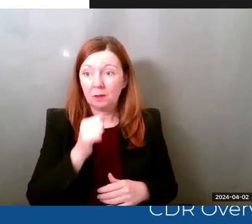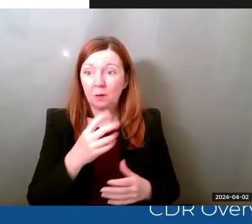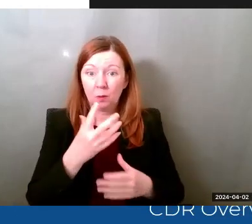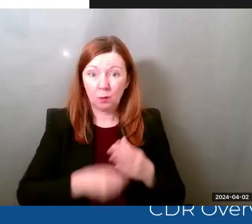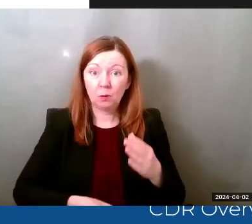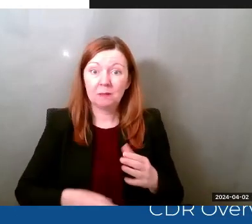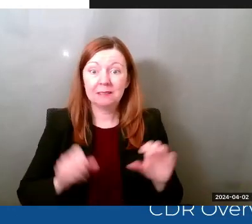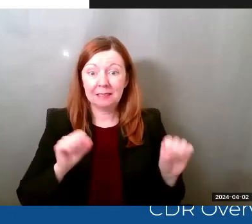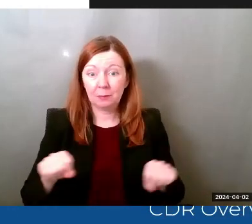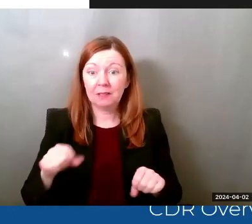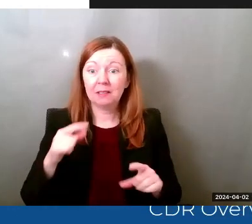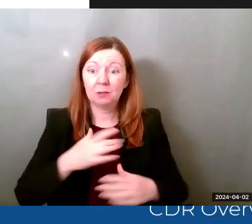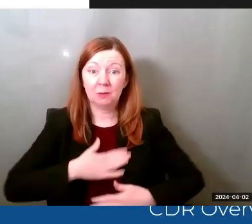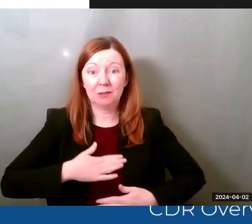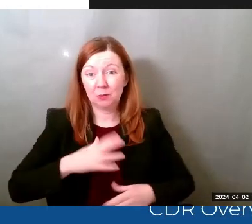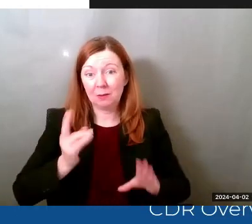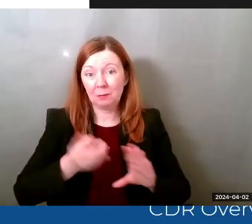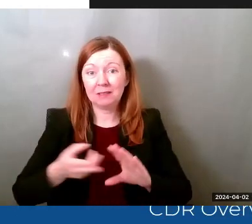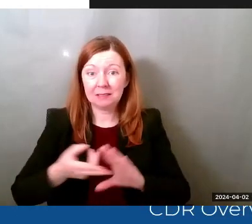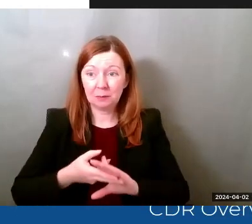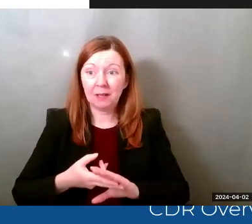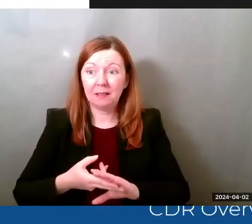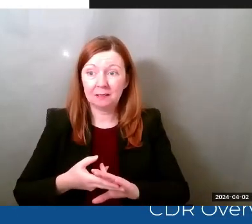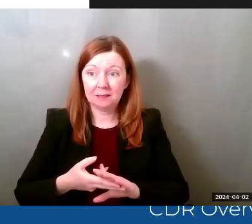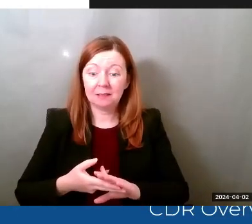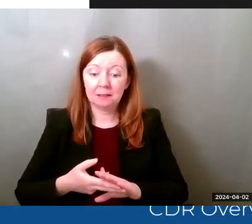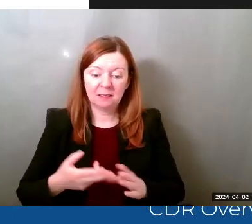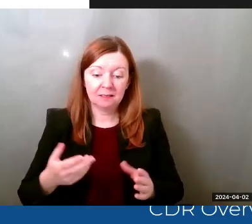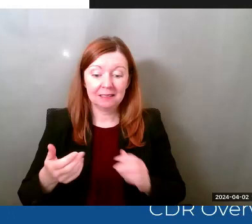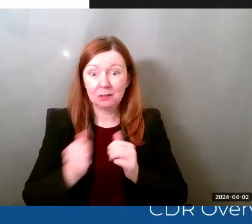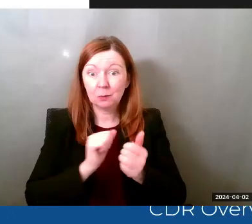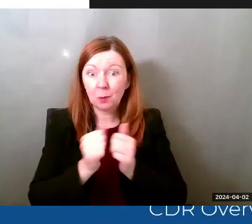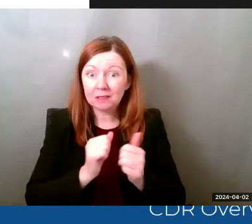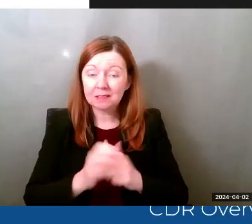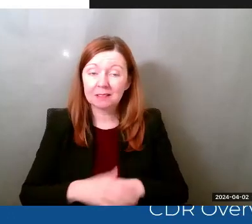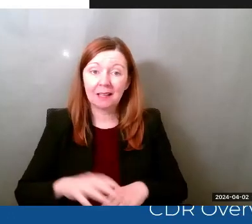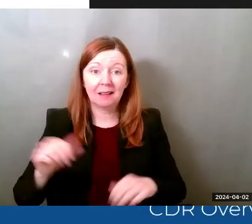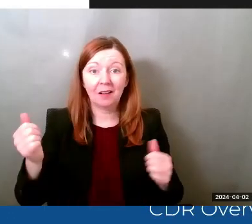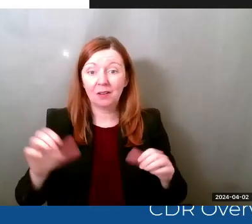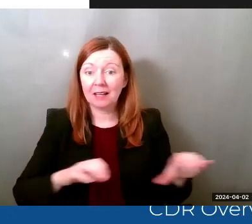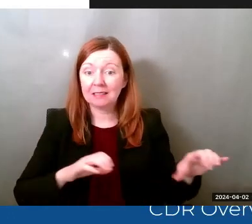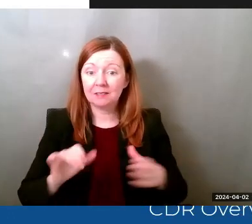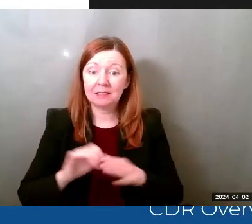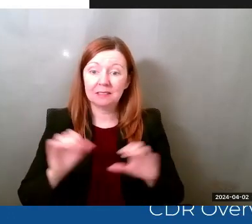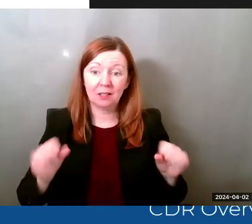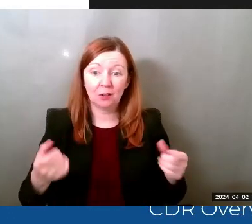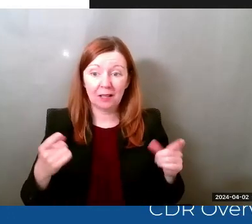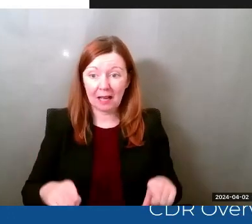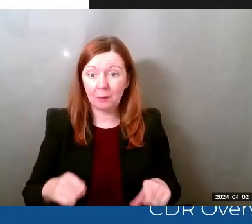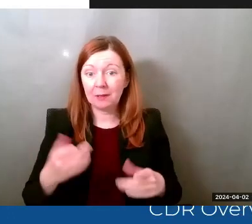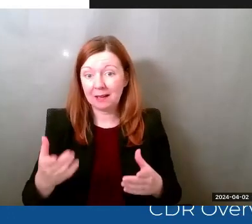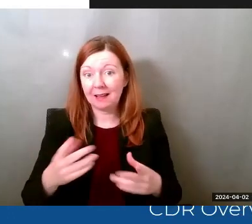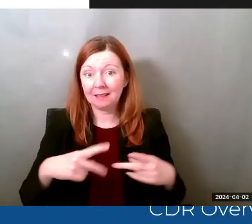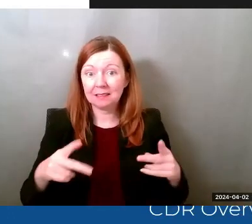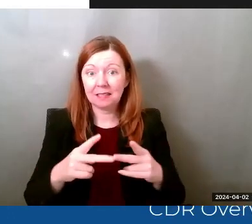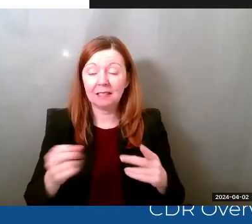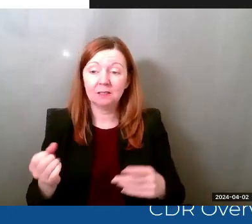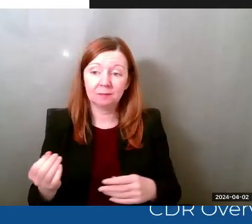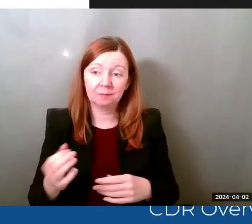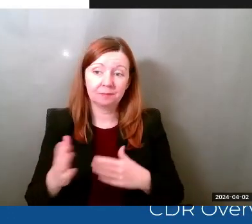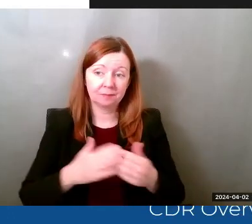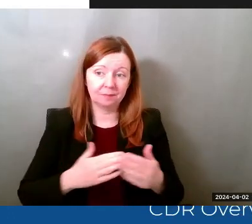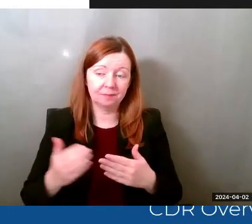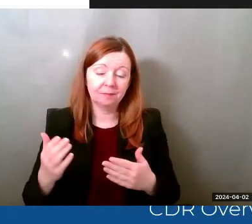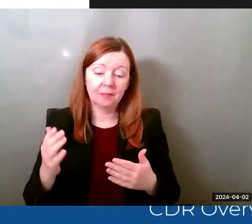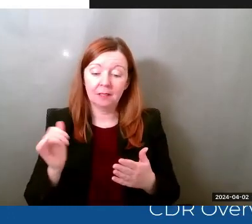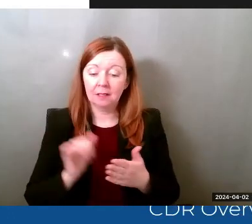lose the ability to enjoy and participate in sport and other activities that could happen at the site. So whether